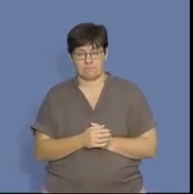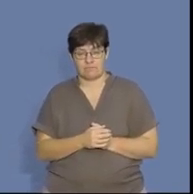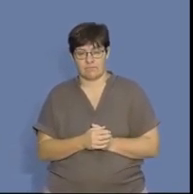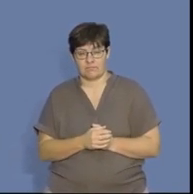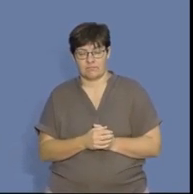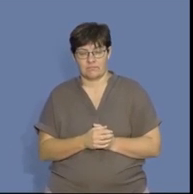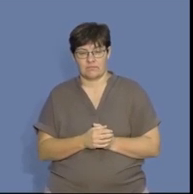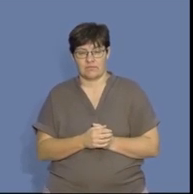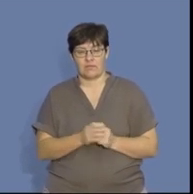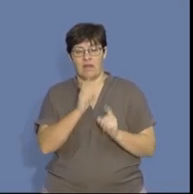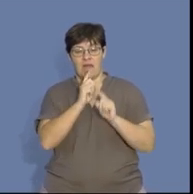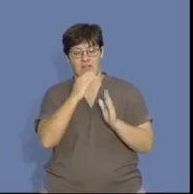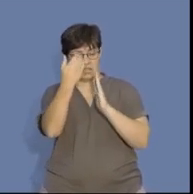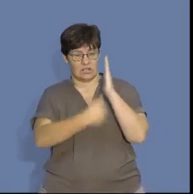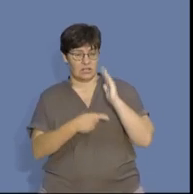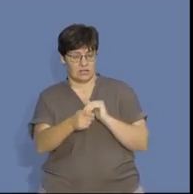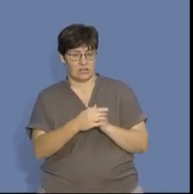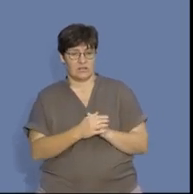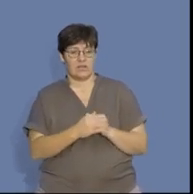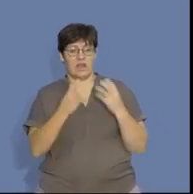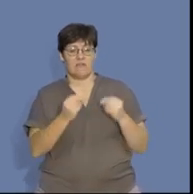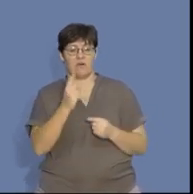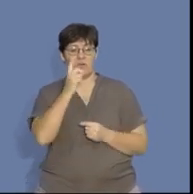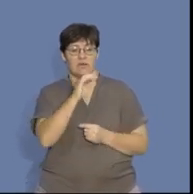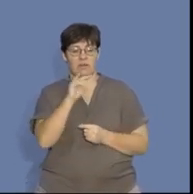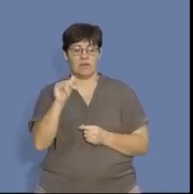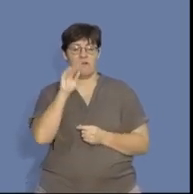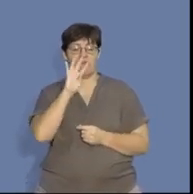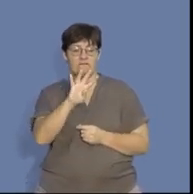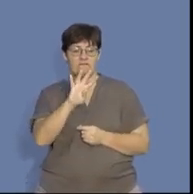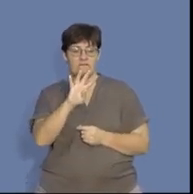calculation. So let's go back to our answer sheet. So we've got